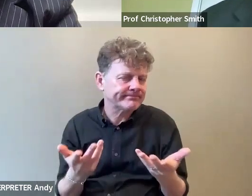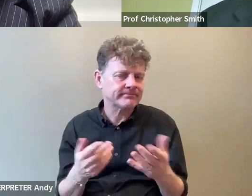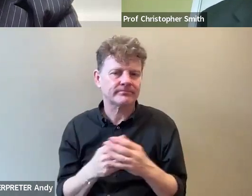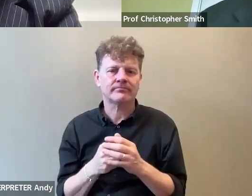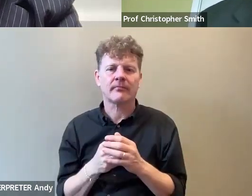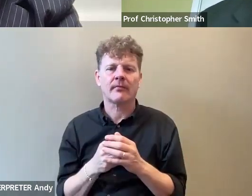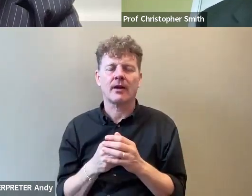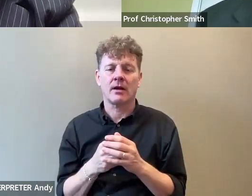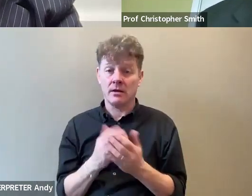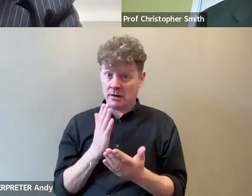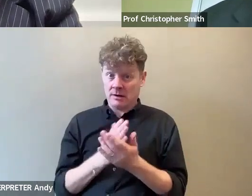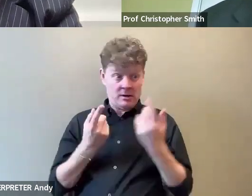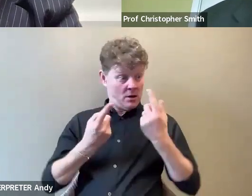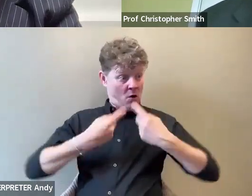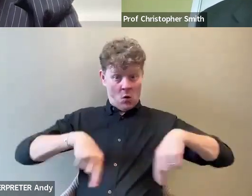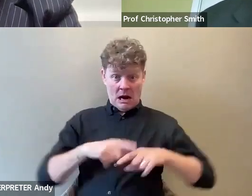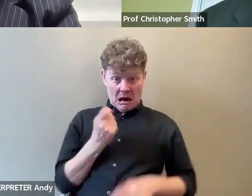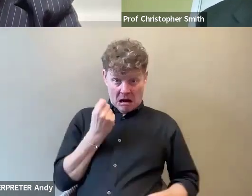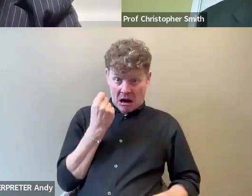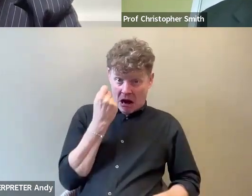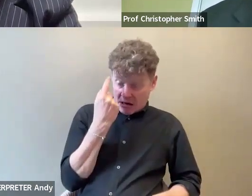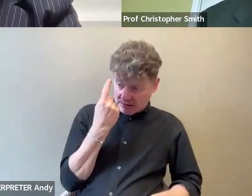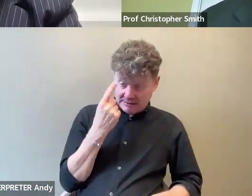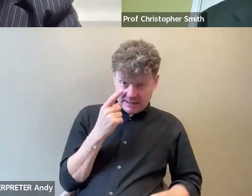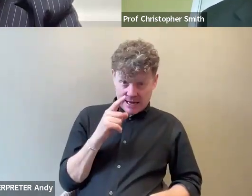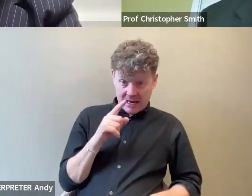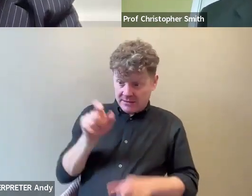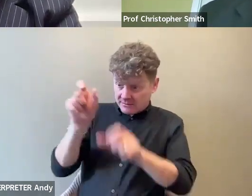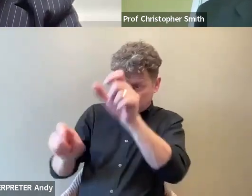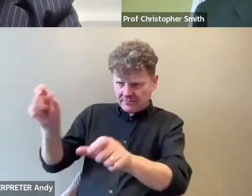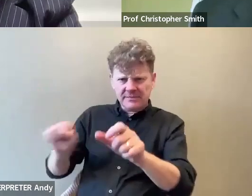understanding the needs and the opportunities from an increasingly